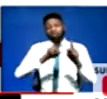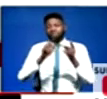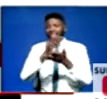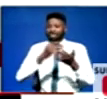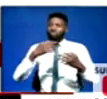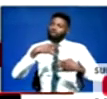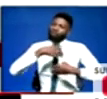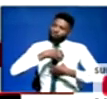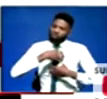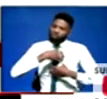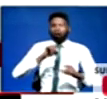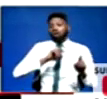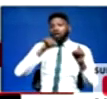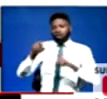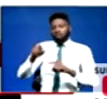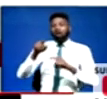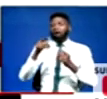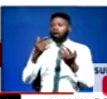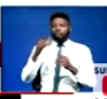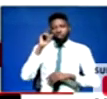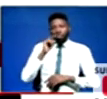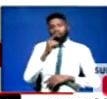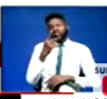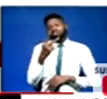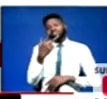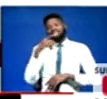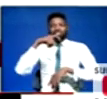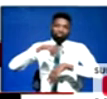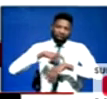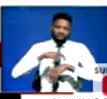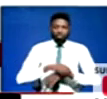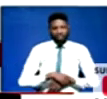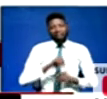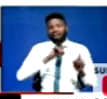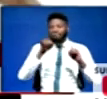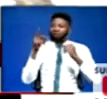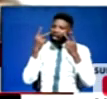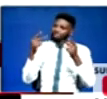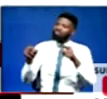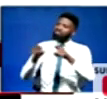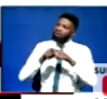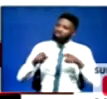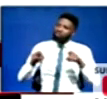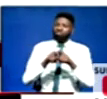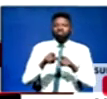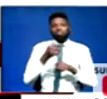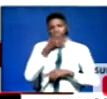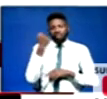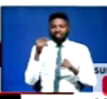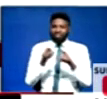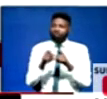the coast 1, 2, 3 times, and they come and are seeing the same thing. So why not bring the tour